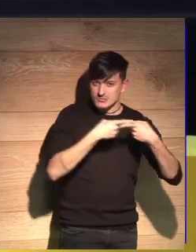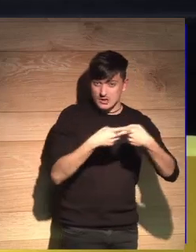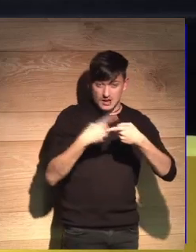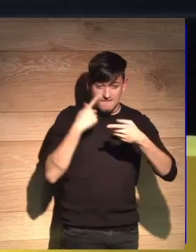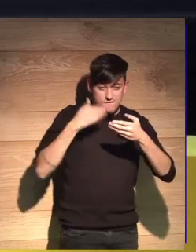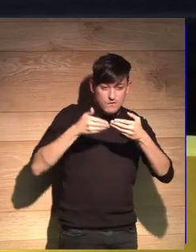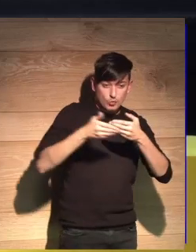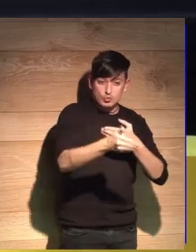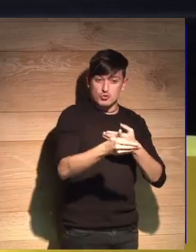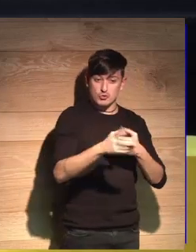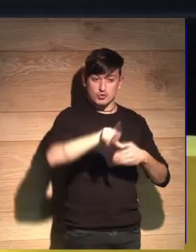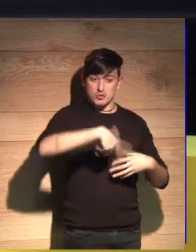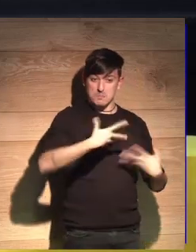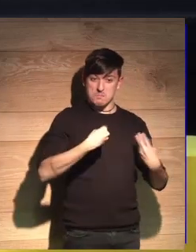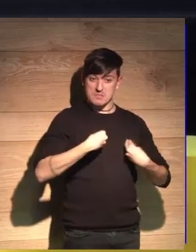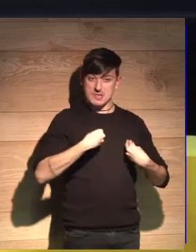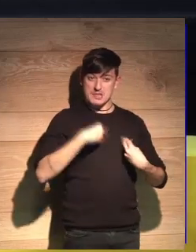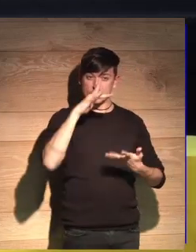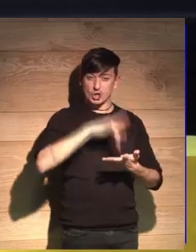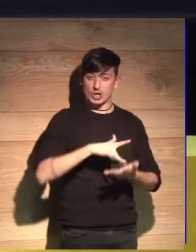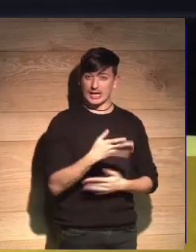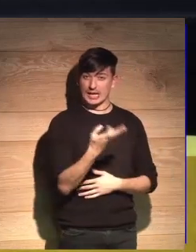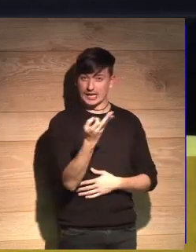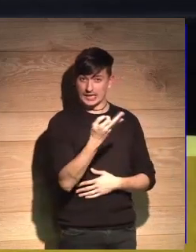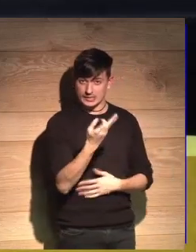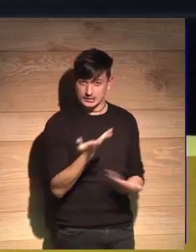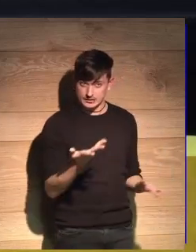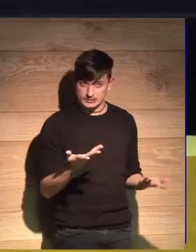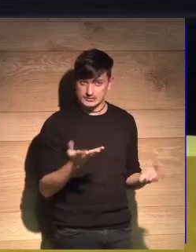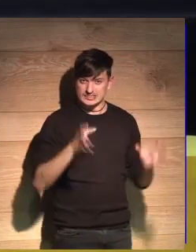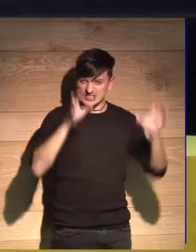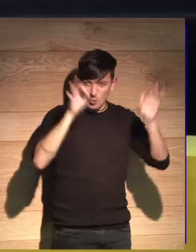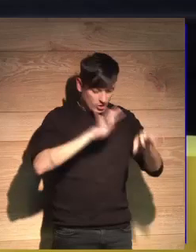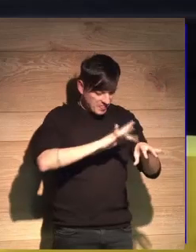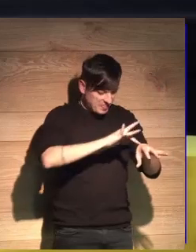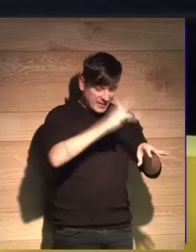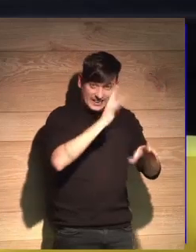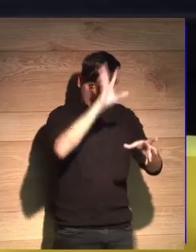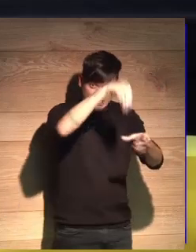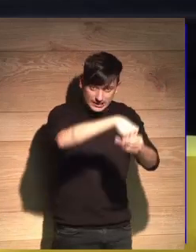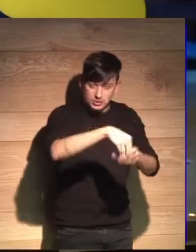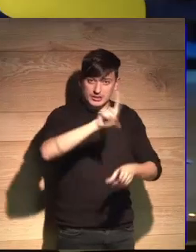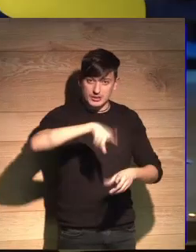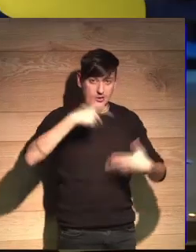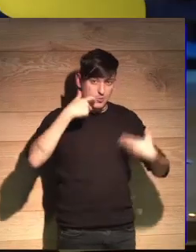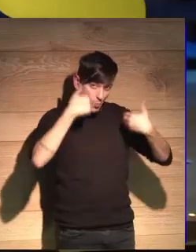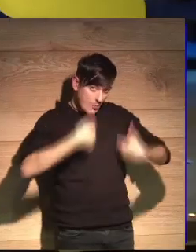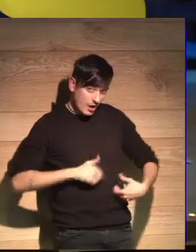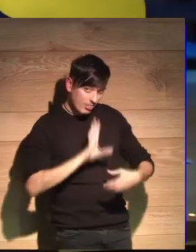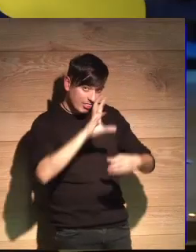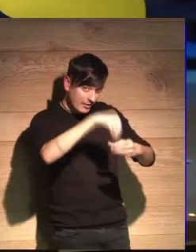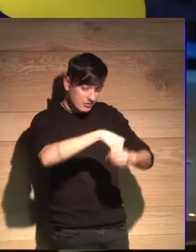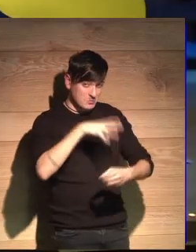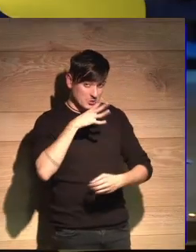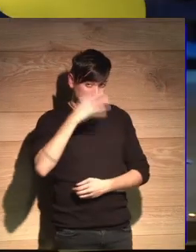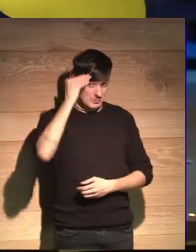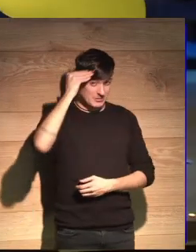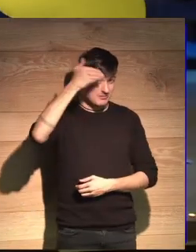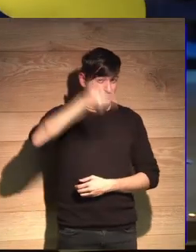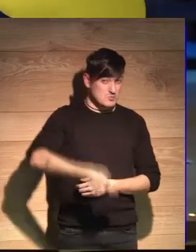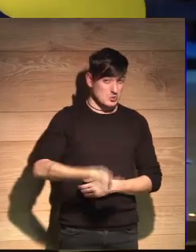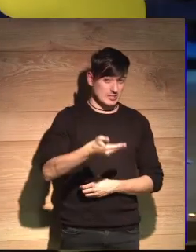going to happen in the next few years, next few decades. Fascinating decades that will be for sure digital and for sure human